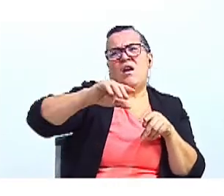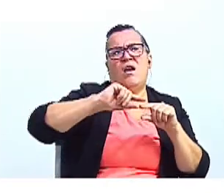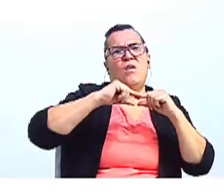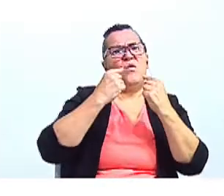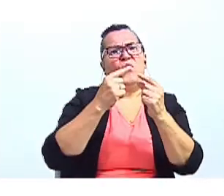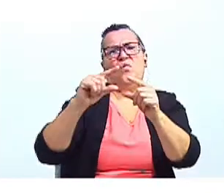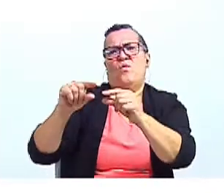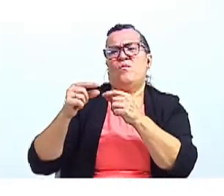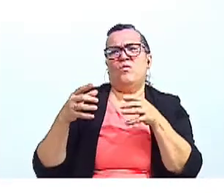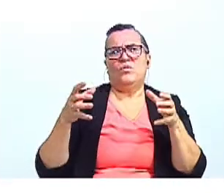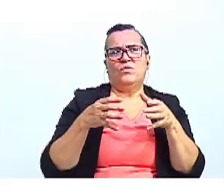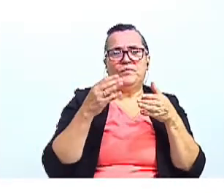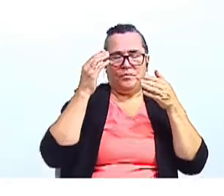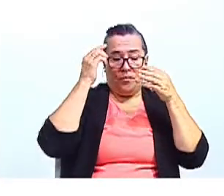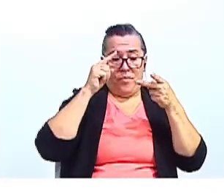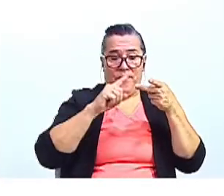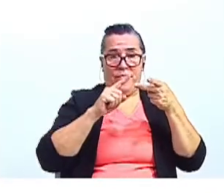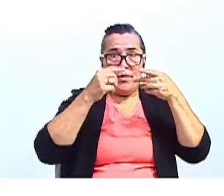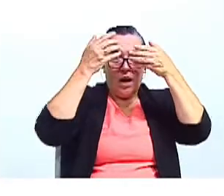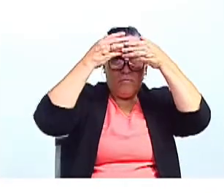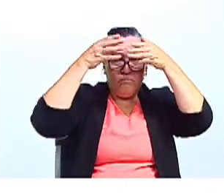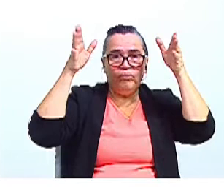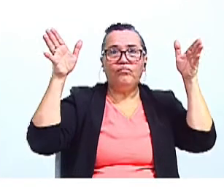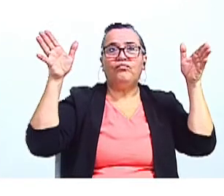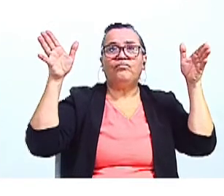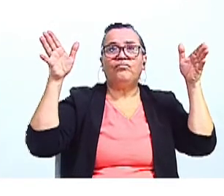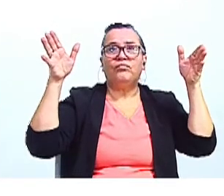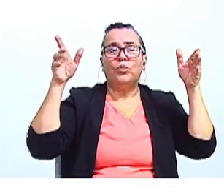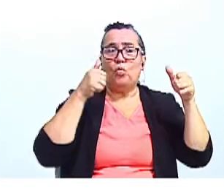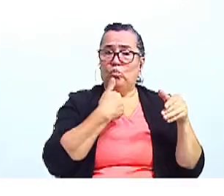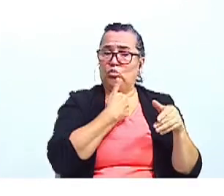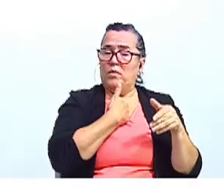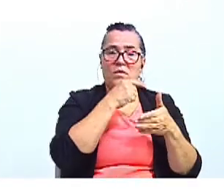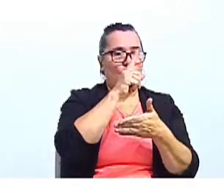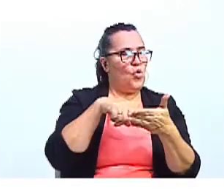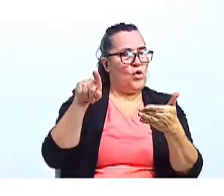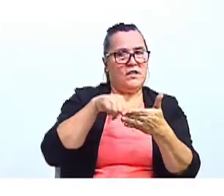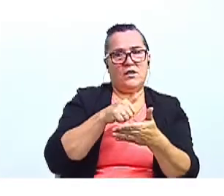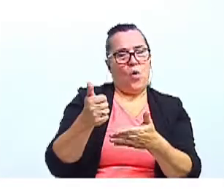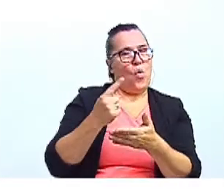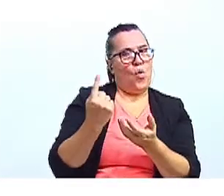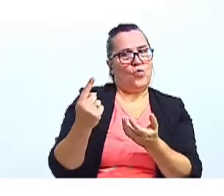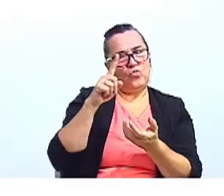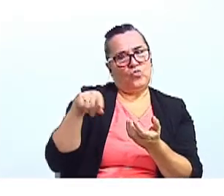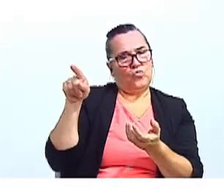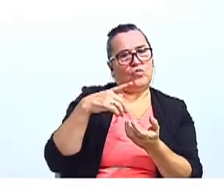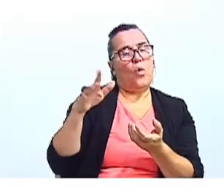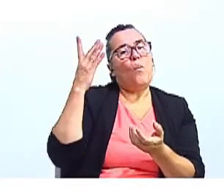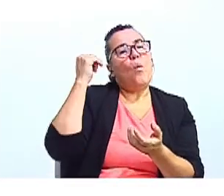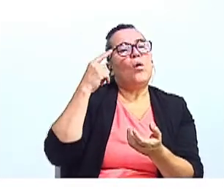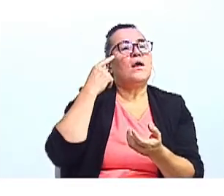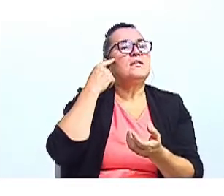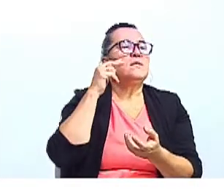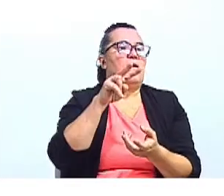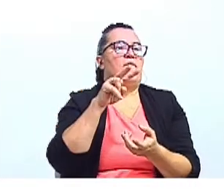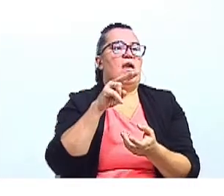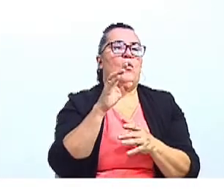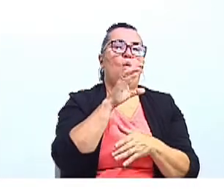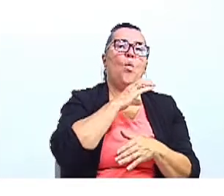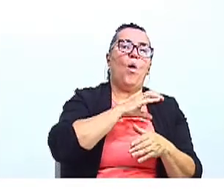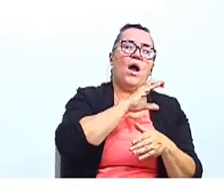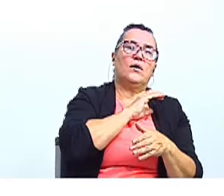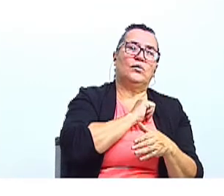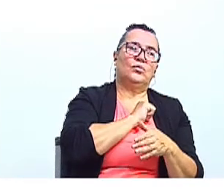Be open-minded and don't discriminate against others just because they look or act